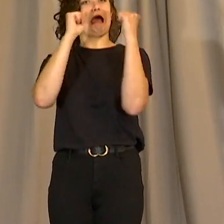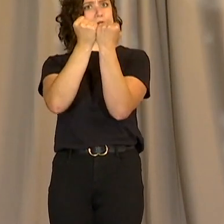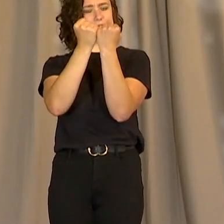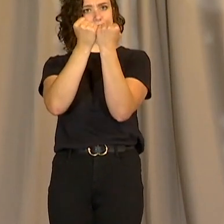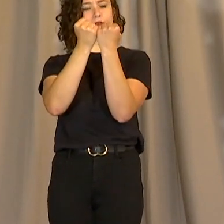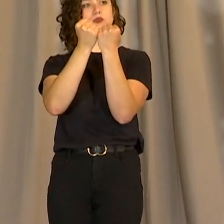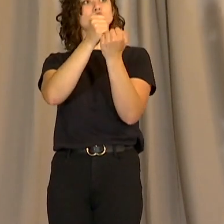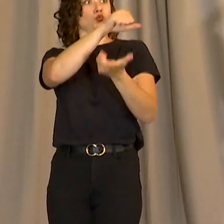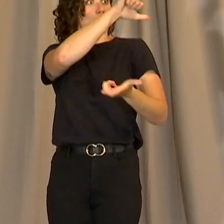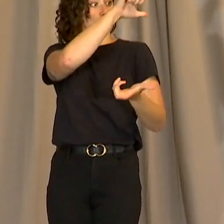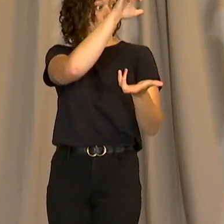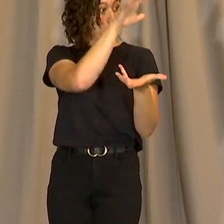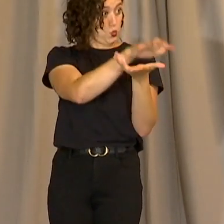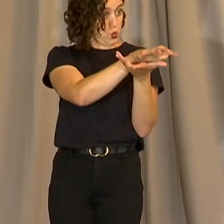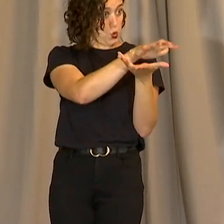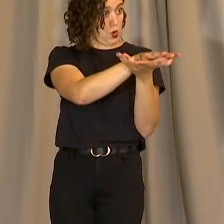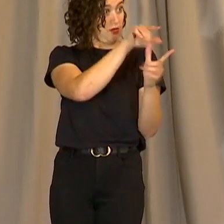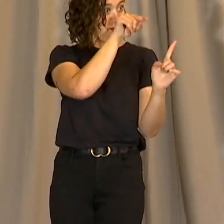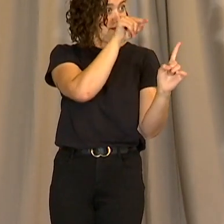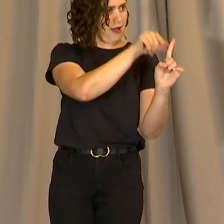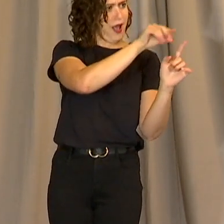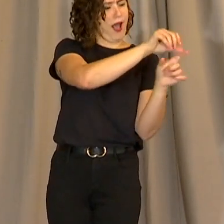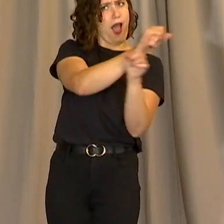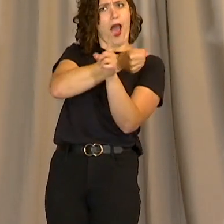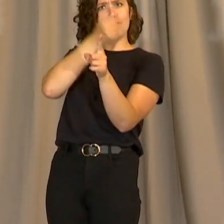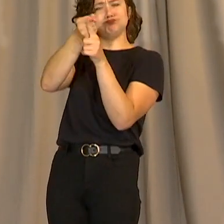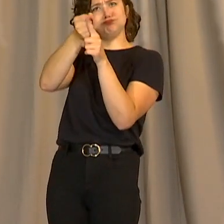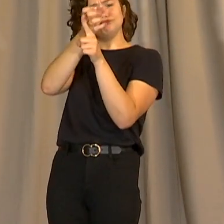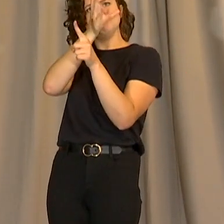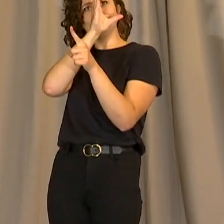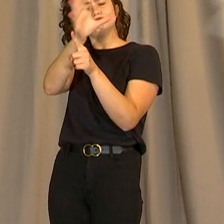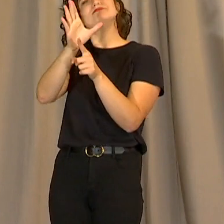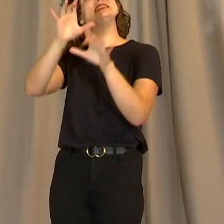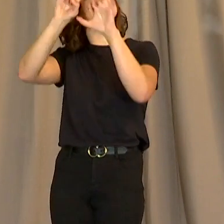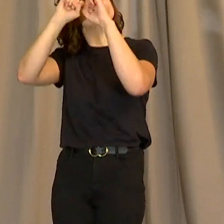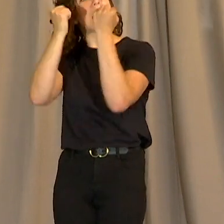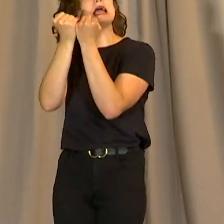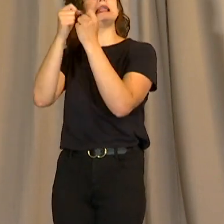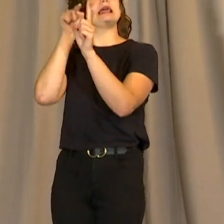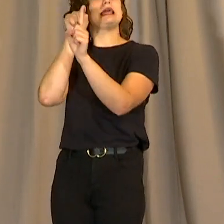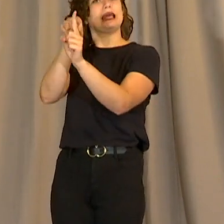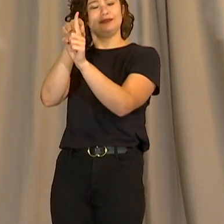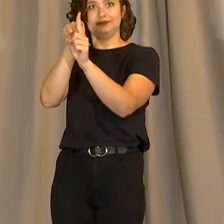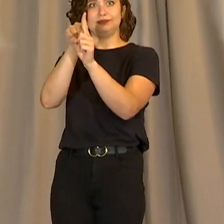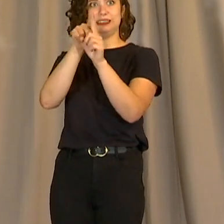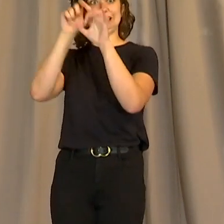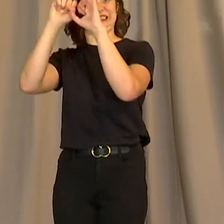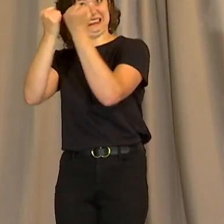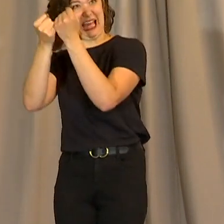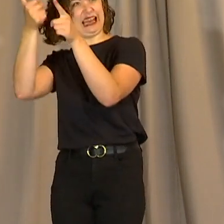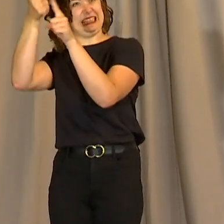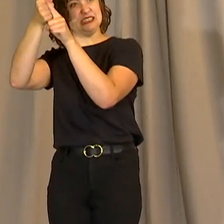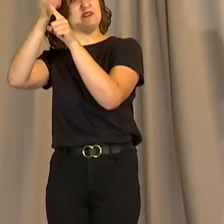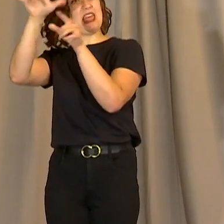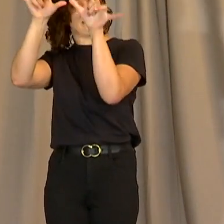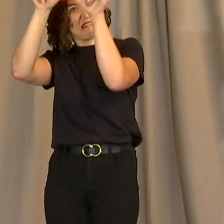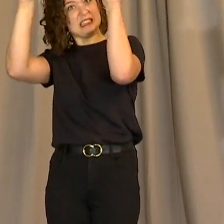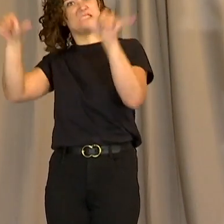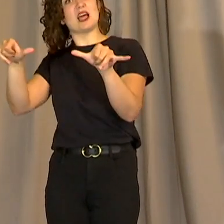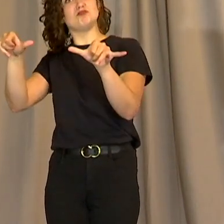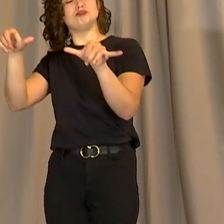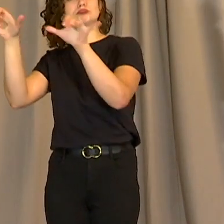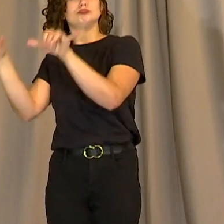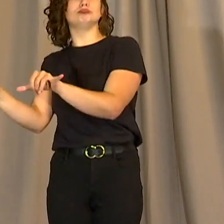directly impacts what happens in our society. We reproduce society through our schools. And so if we're thinking about any